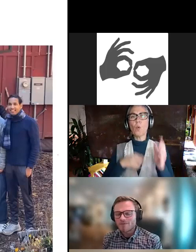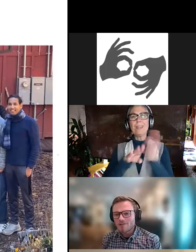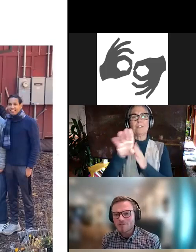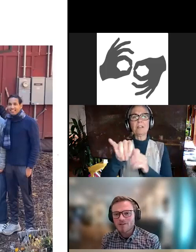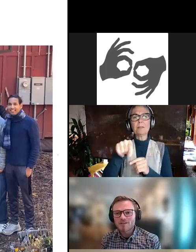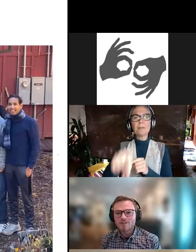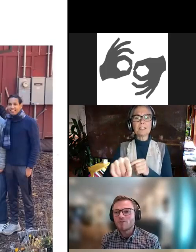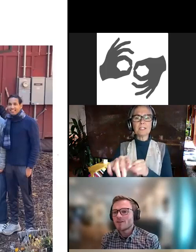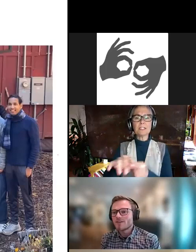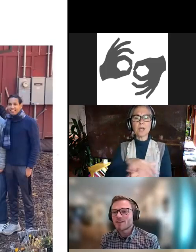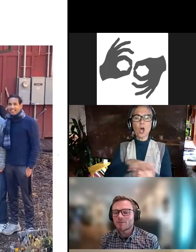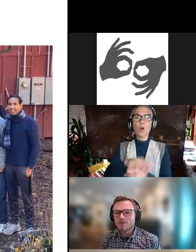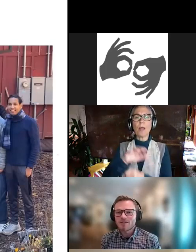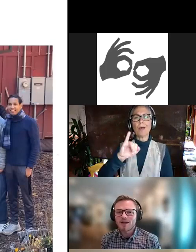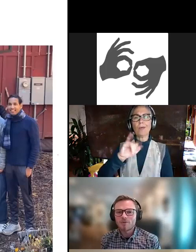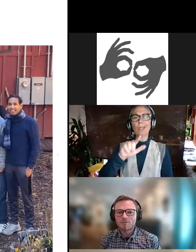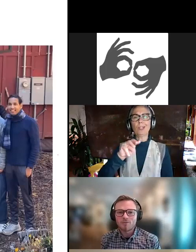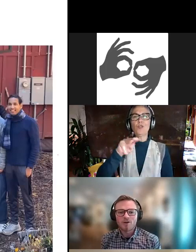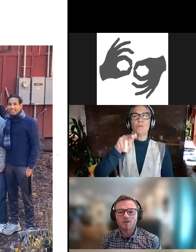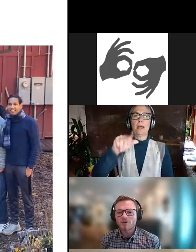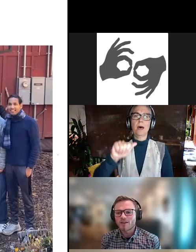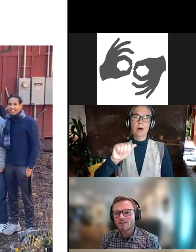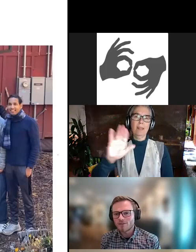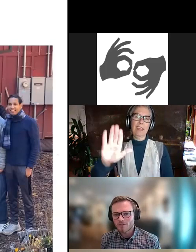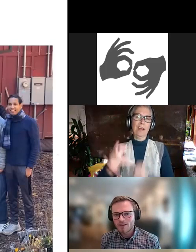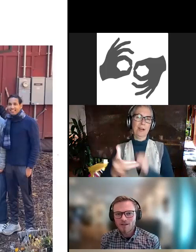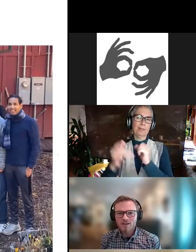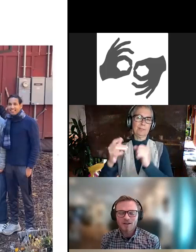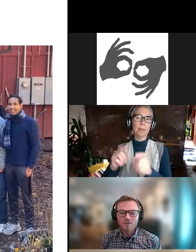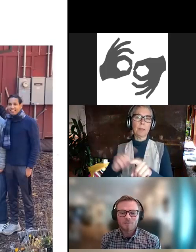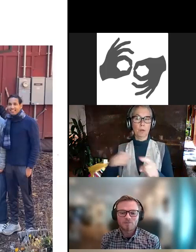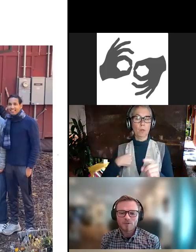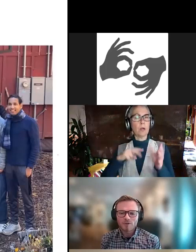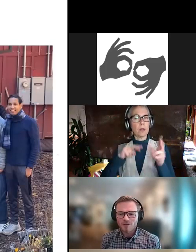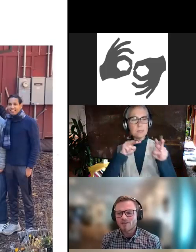around, obviously, Illumina Tech, but yeah, we are looking into